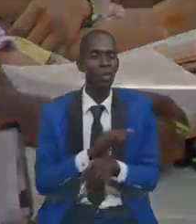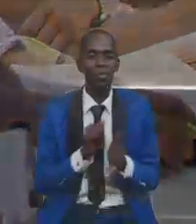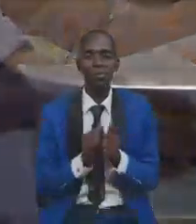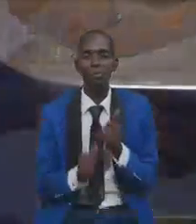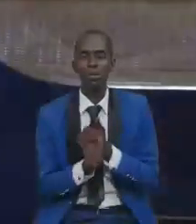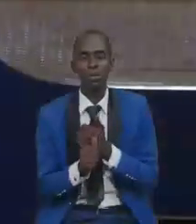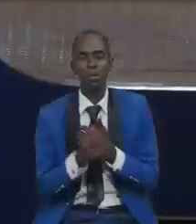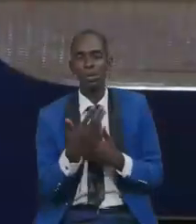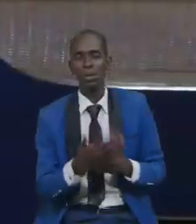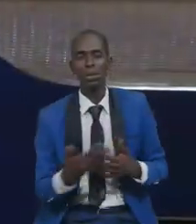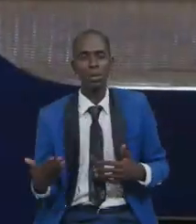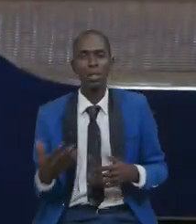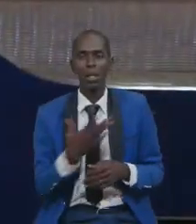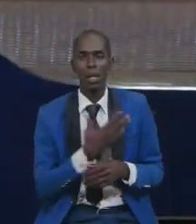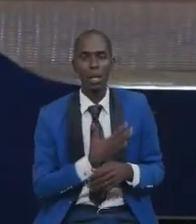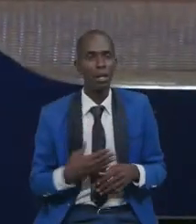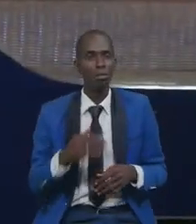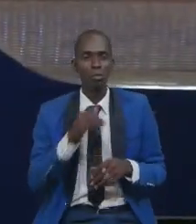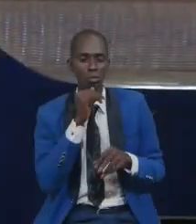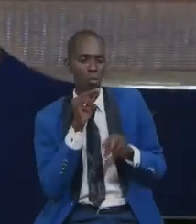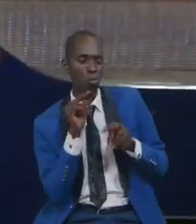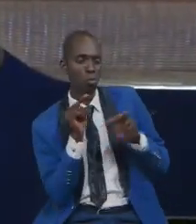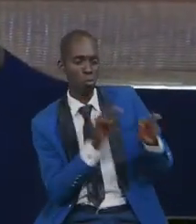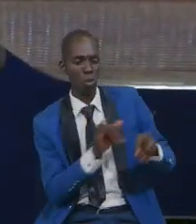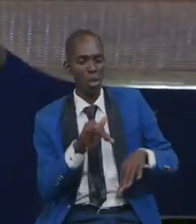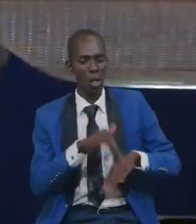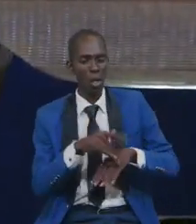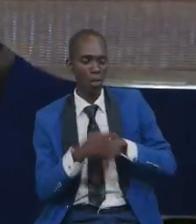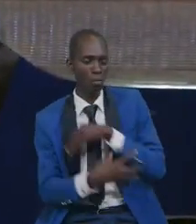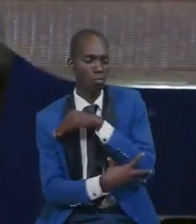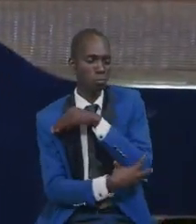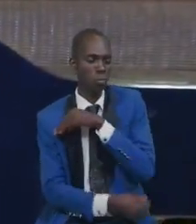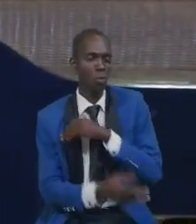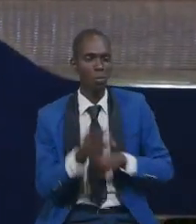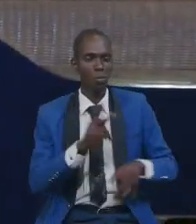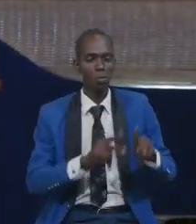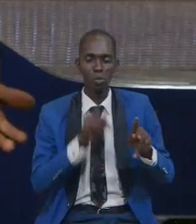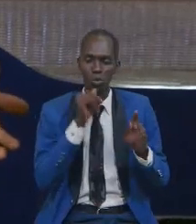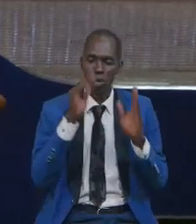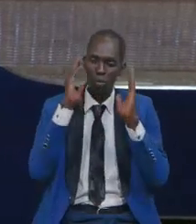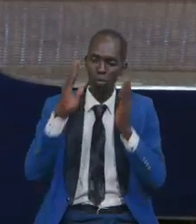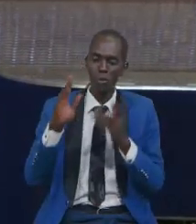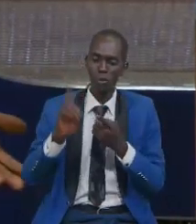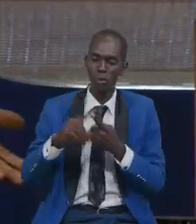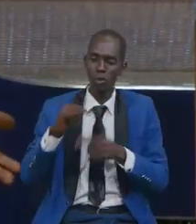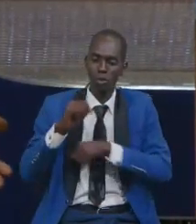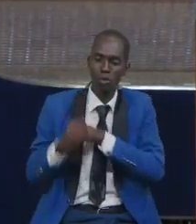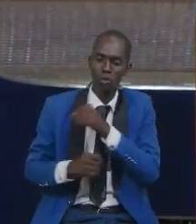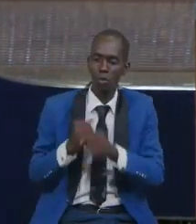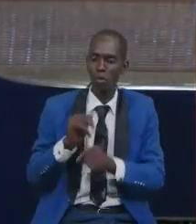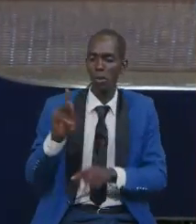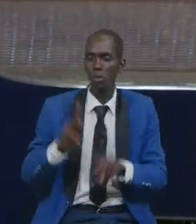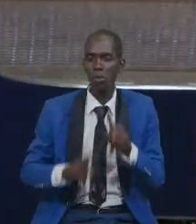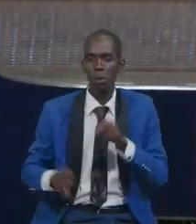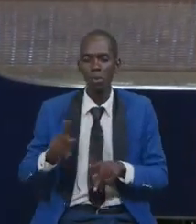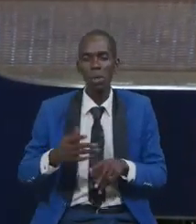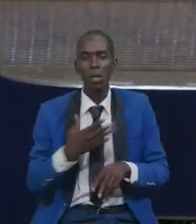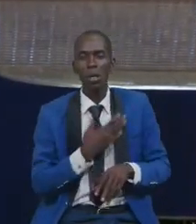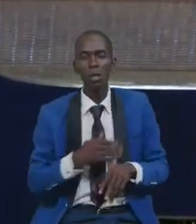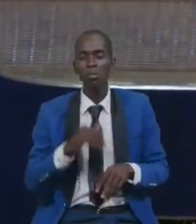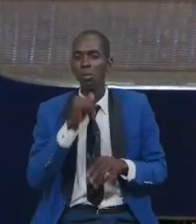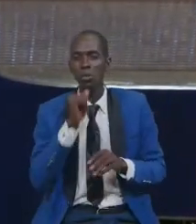looking at the poverty of the people, the suffering of the people, the weakness of the women folk, and